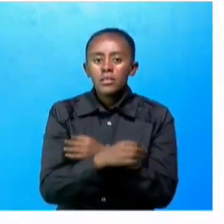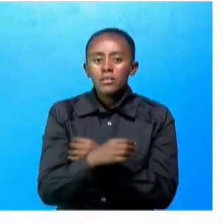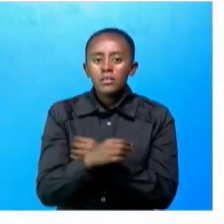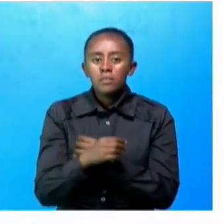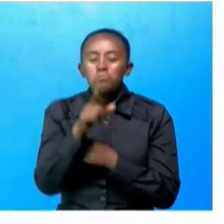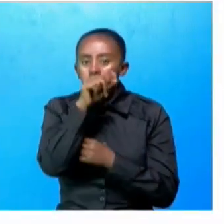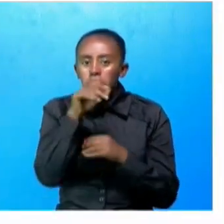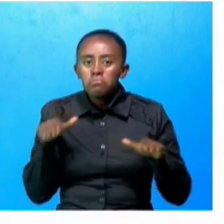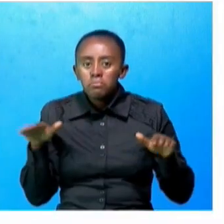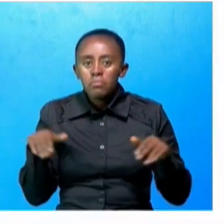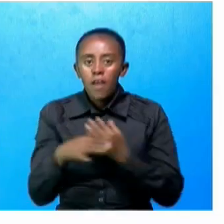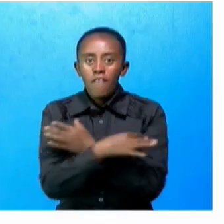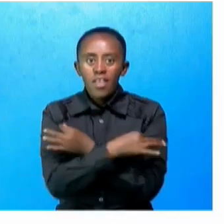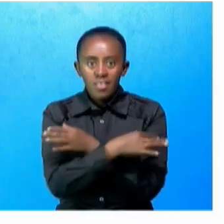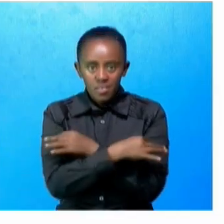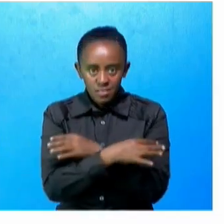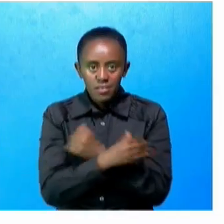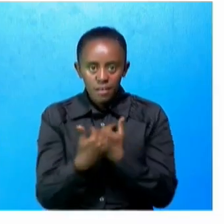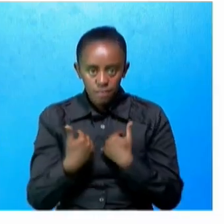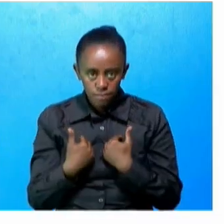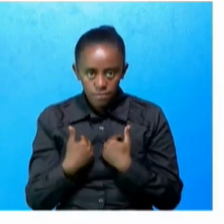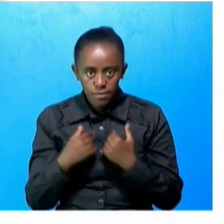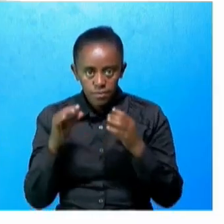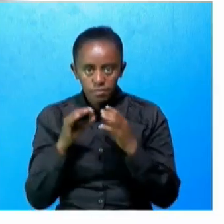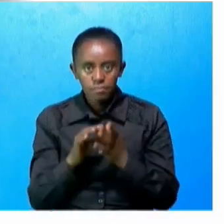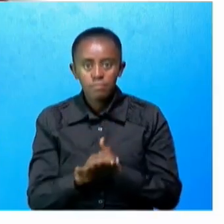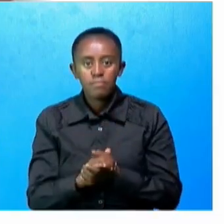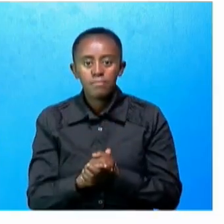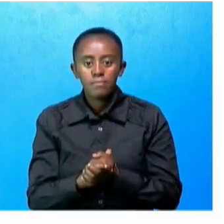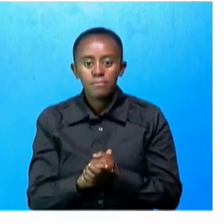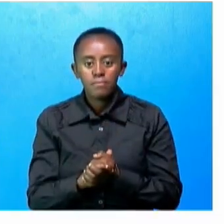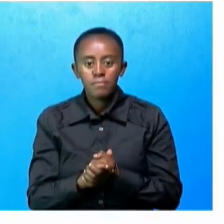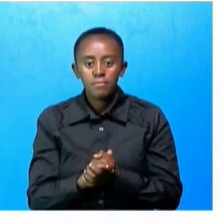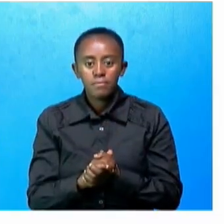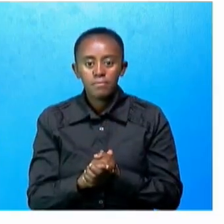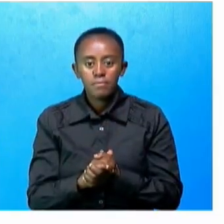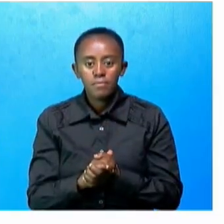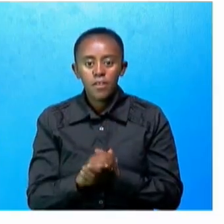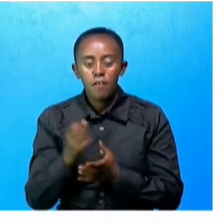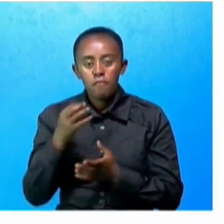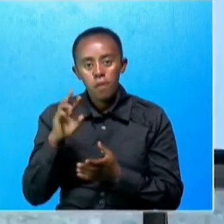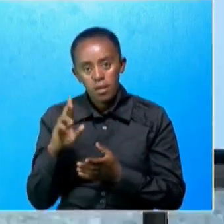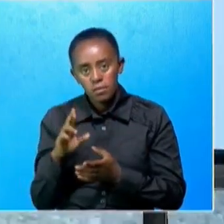what? Feathers. Whereas bats do have that is fur.